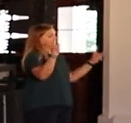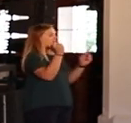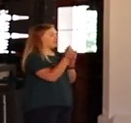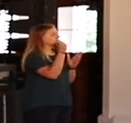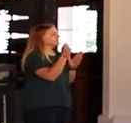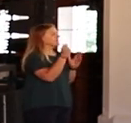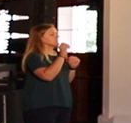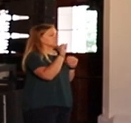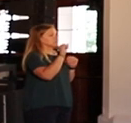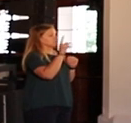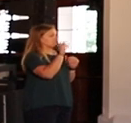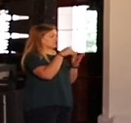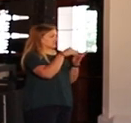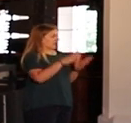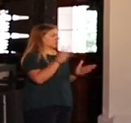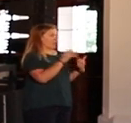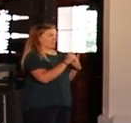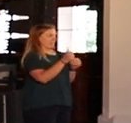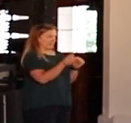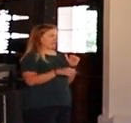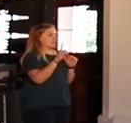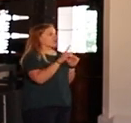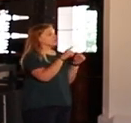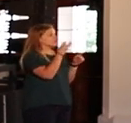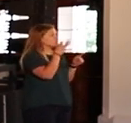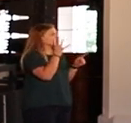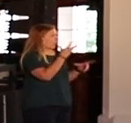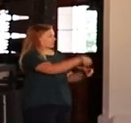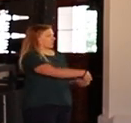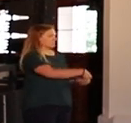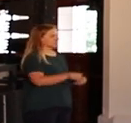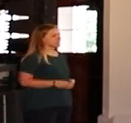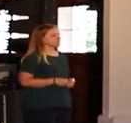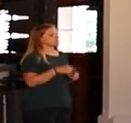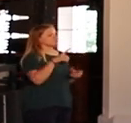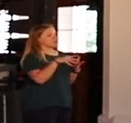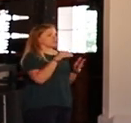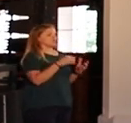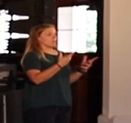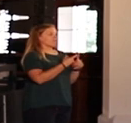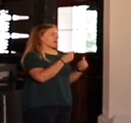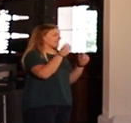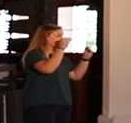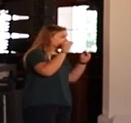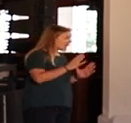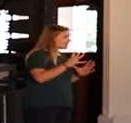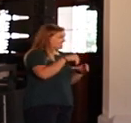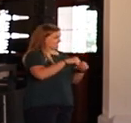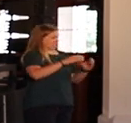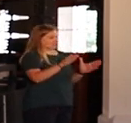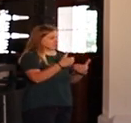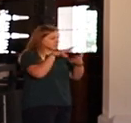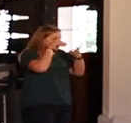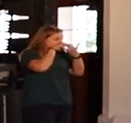are leading everywhere, and soon you will be too. You learn so much from your faculty and being in the